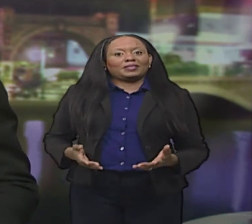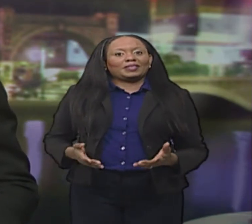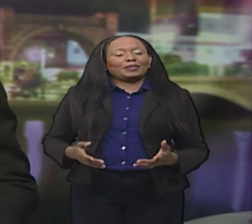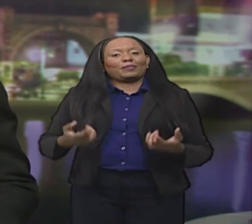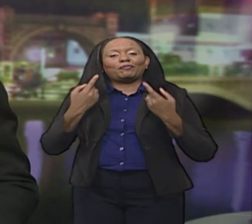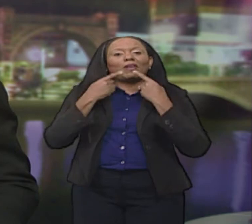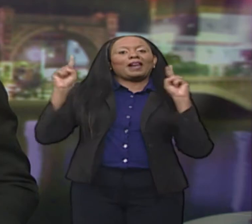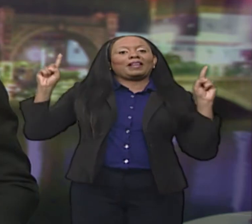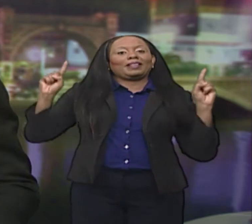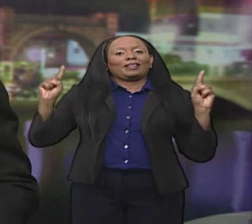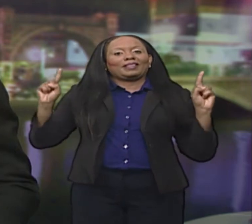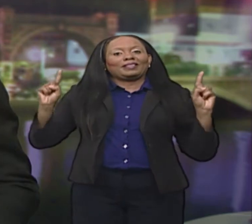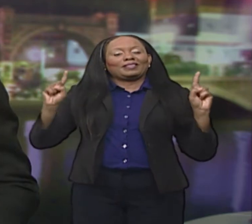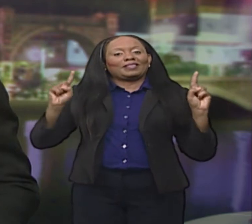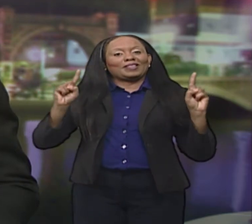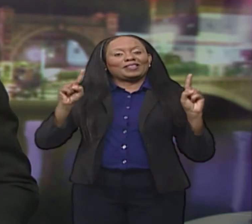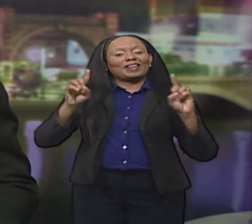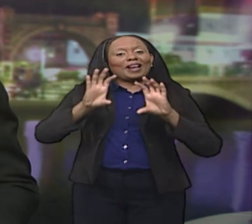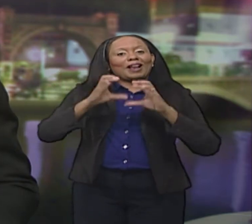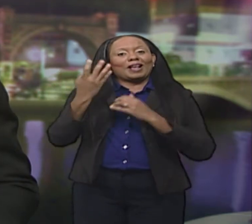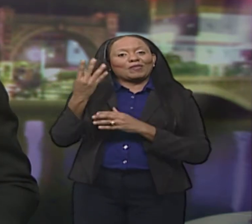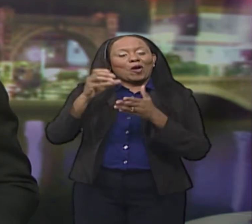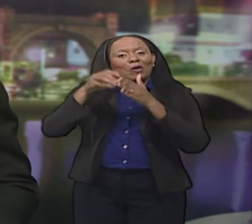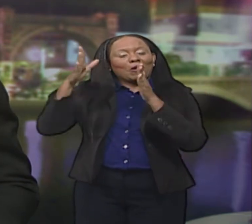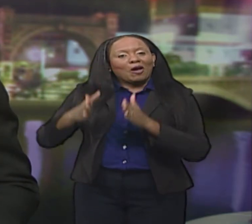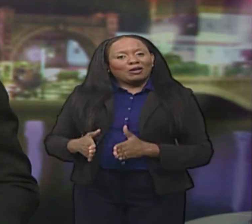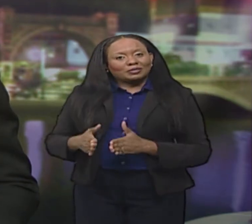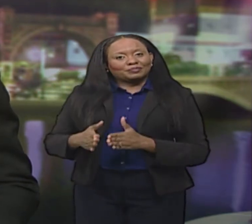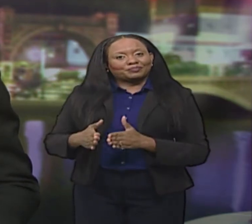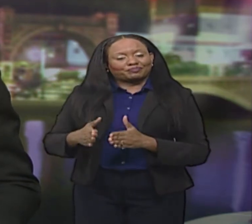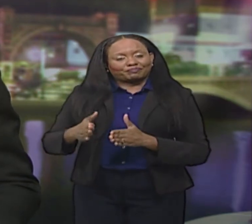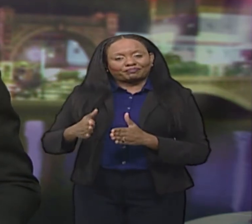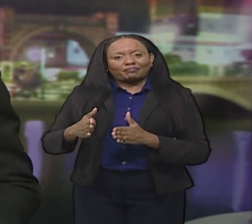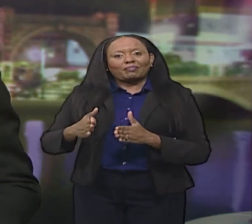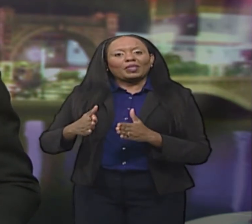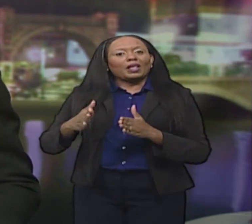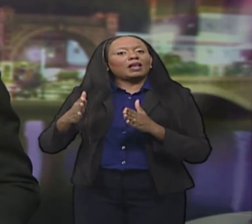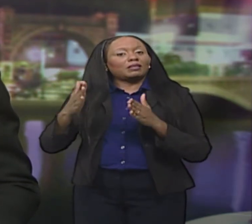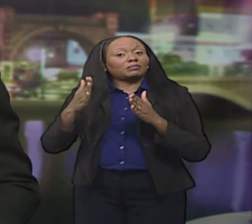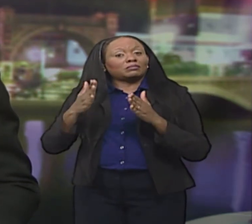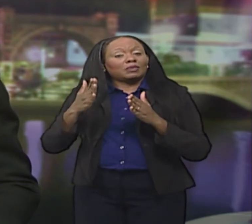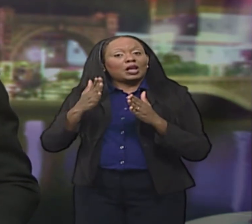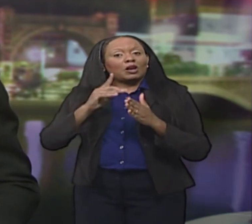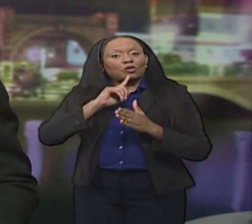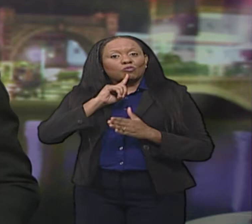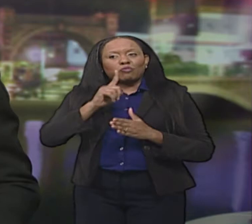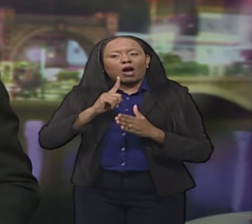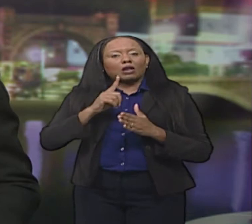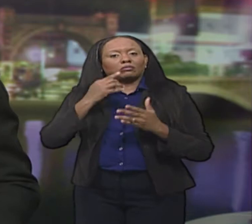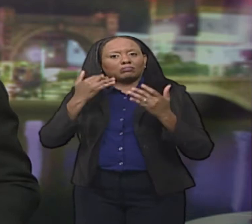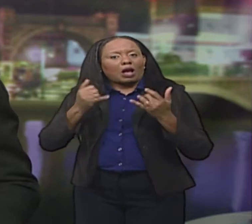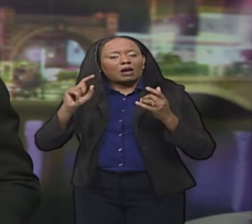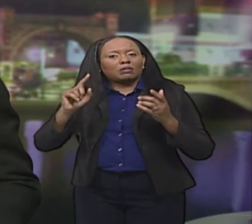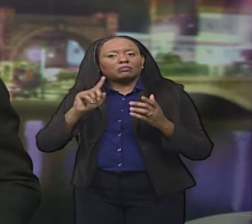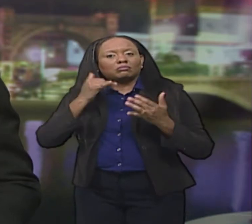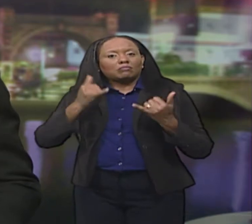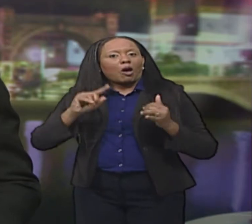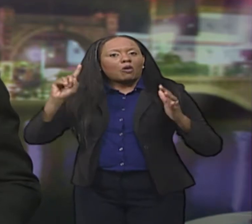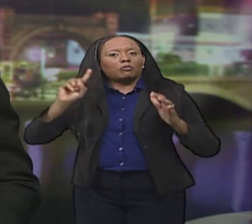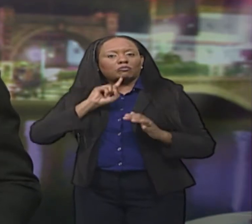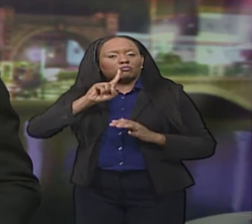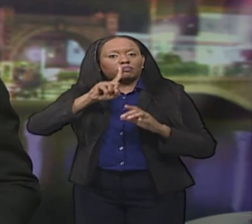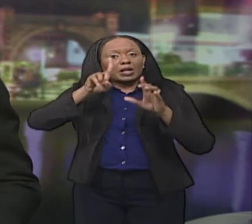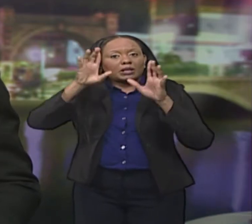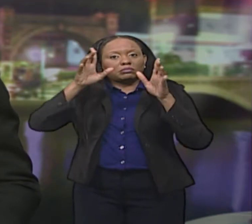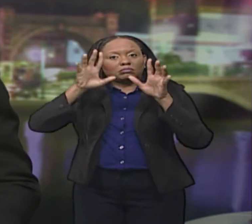school students sat today's Barbados Secondary School entrance examinations. This year's 11 plus, as it's popularly called, saw more